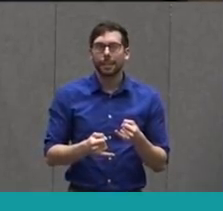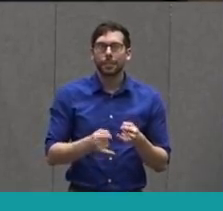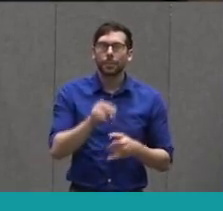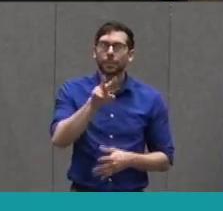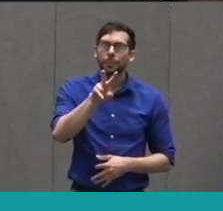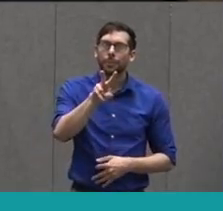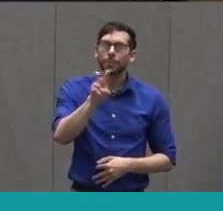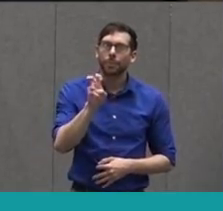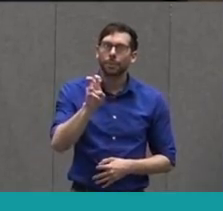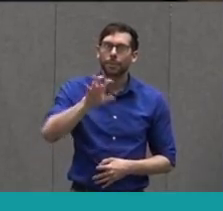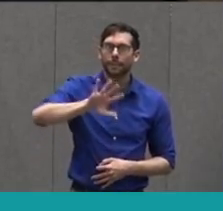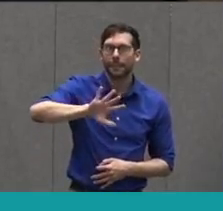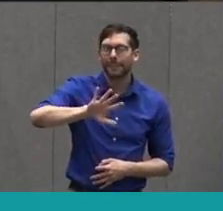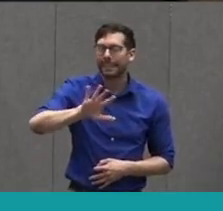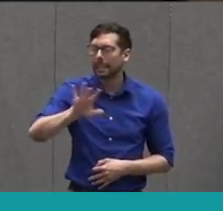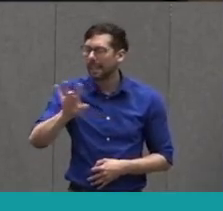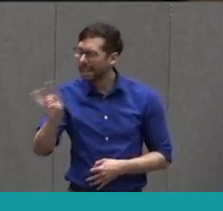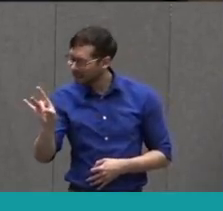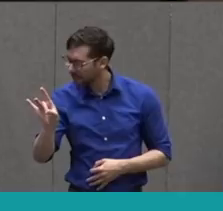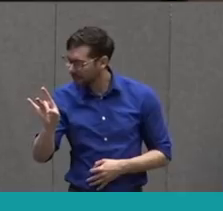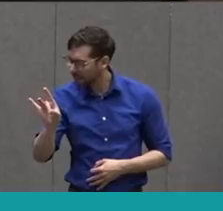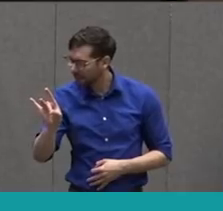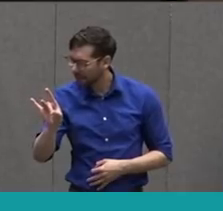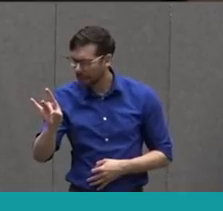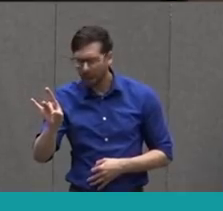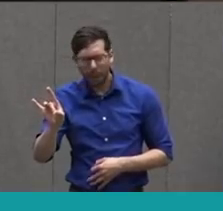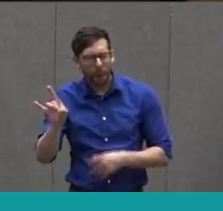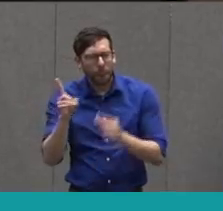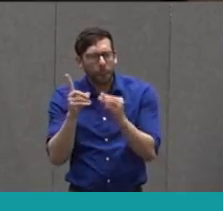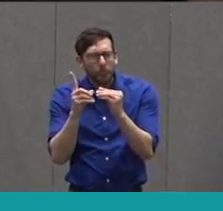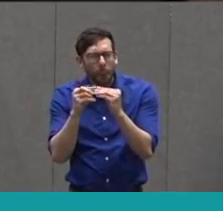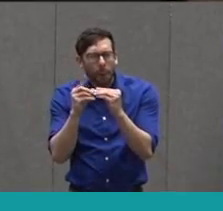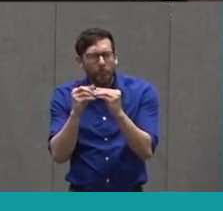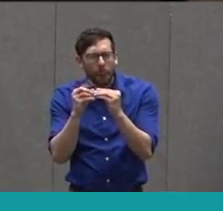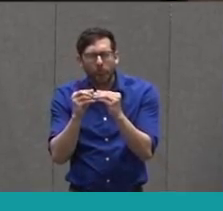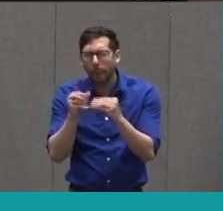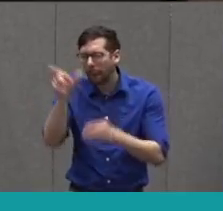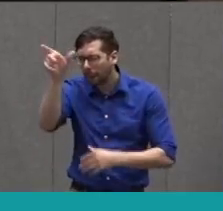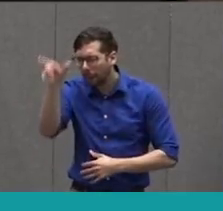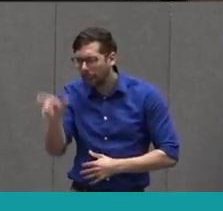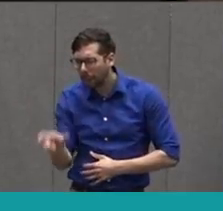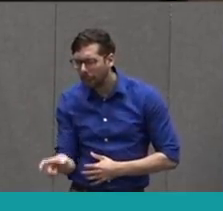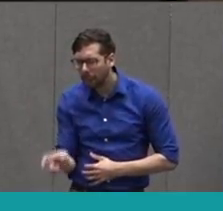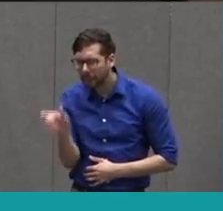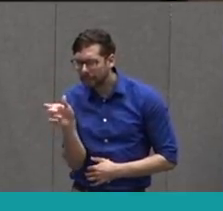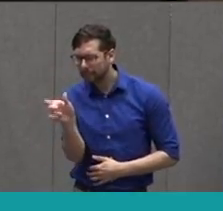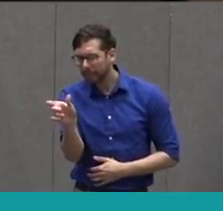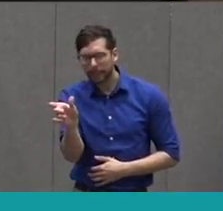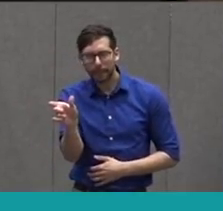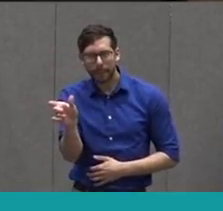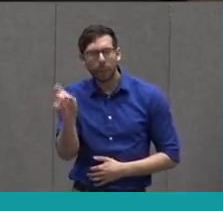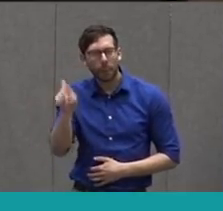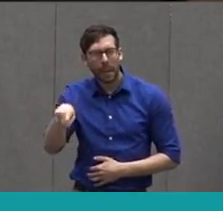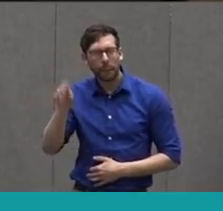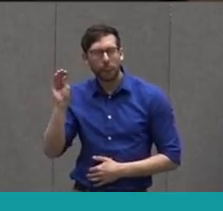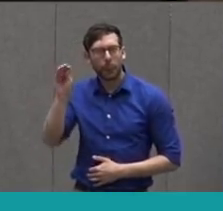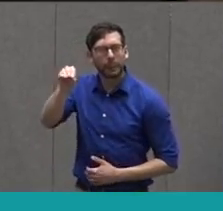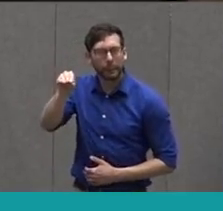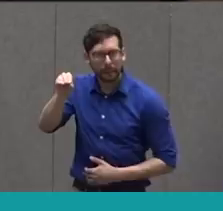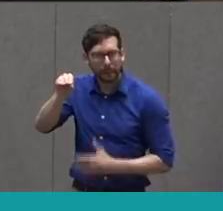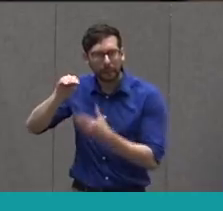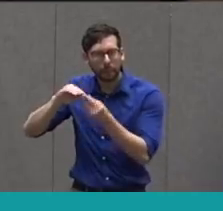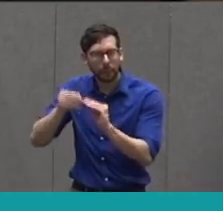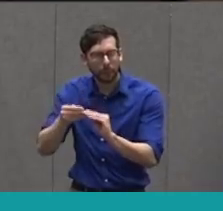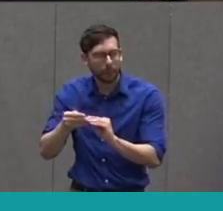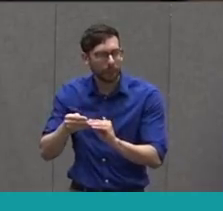258. We are missing one other digit that we need to go ahead and find its place for. If you were